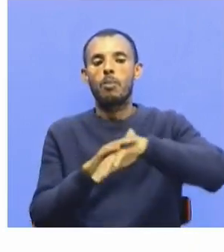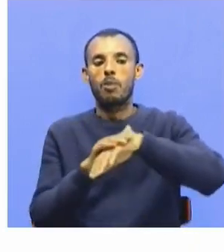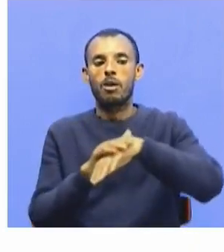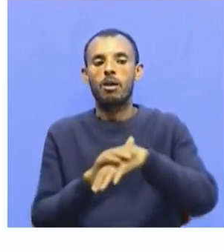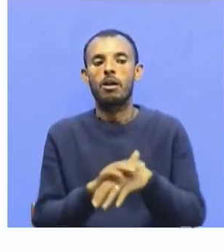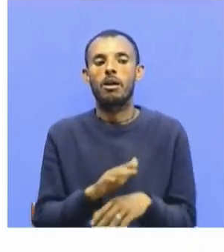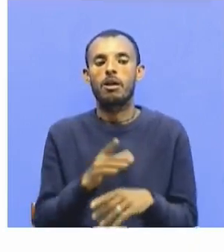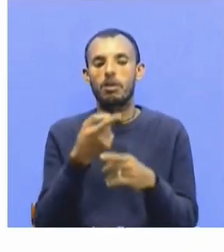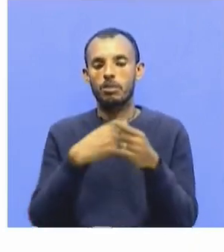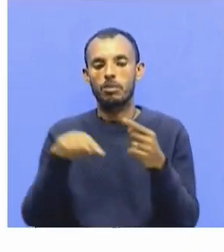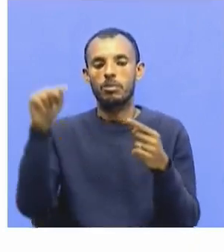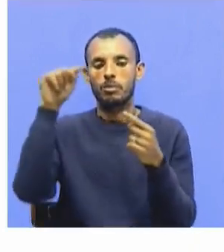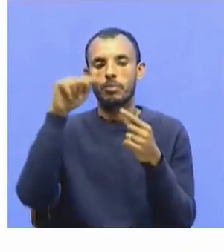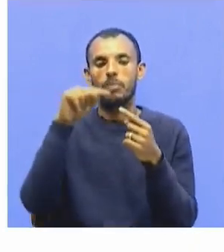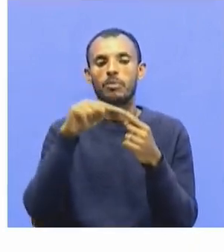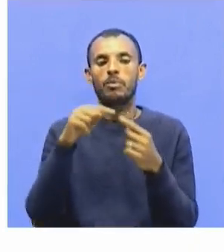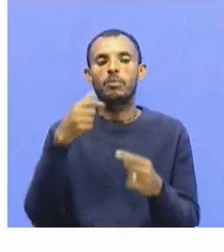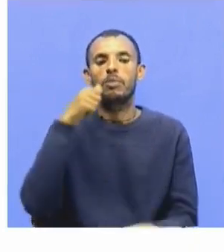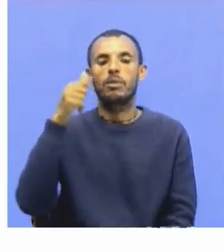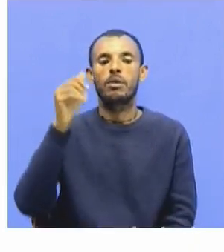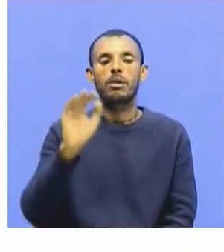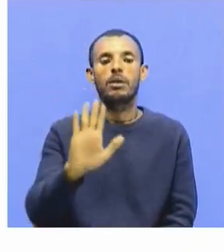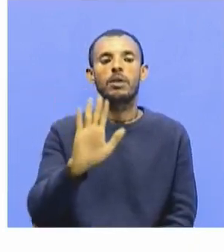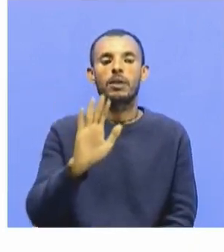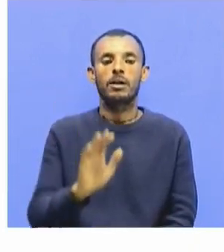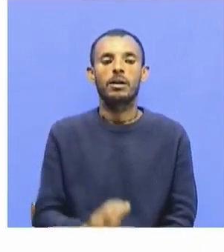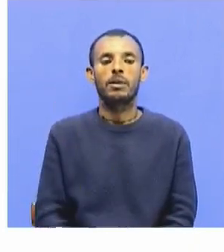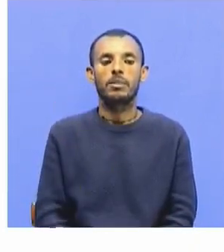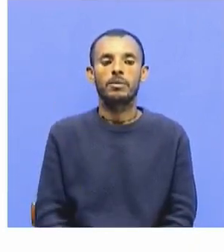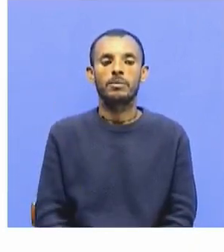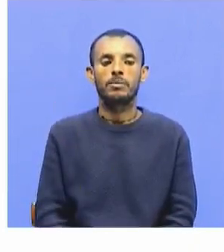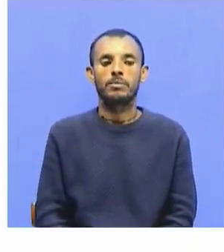to her.